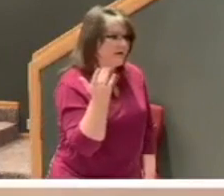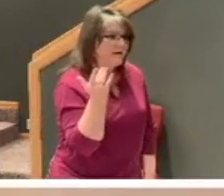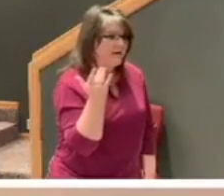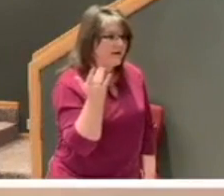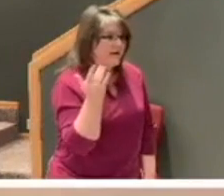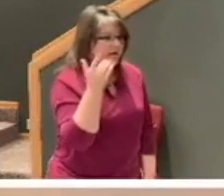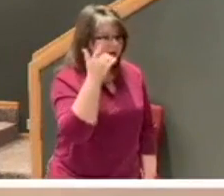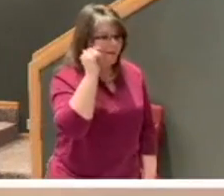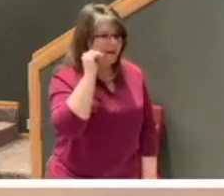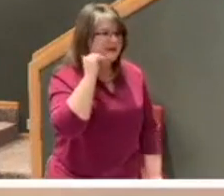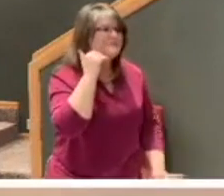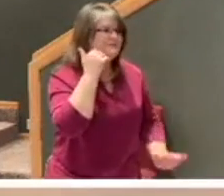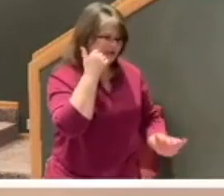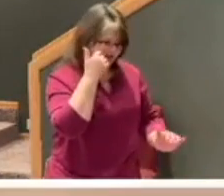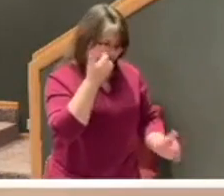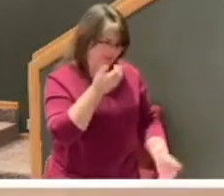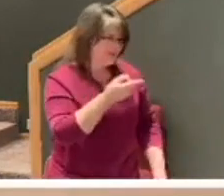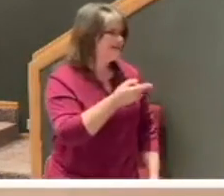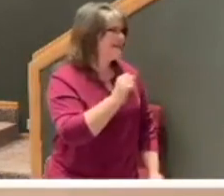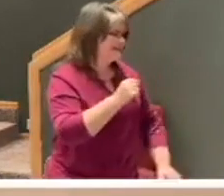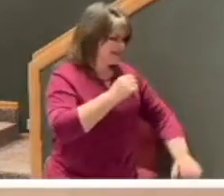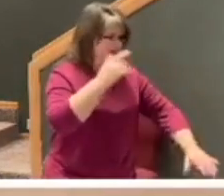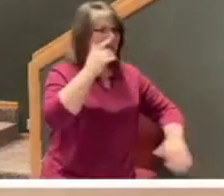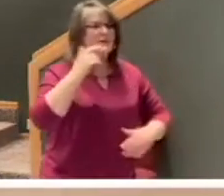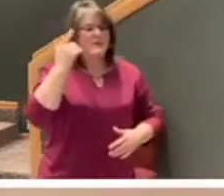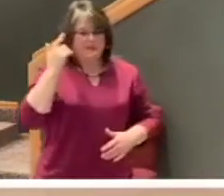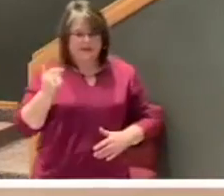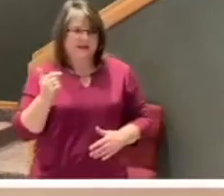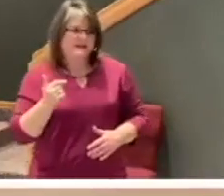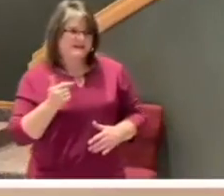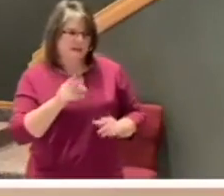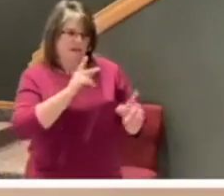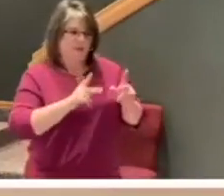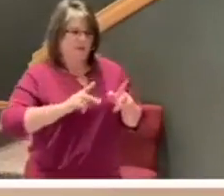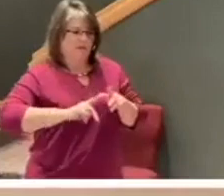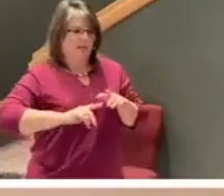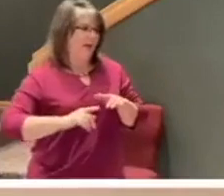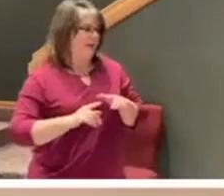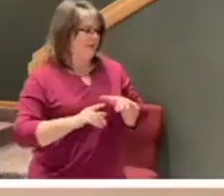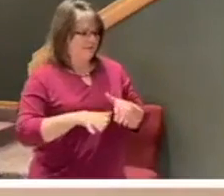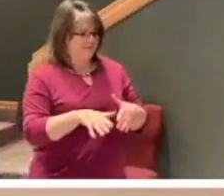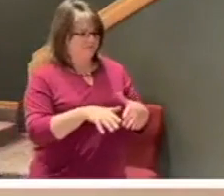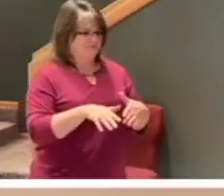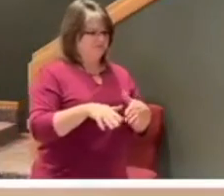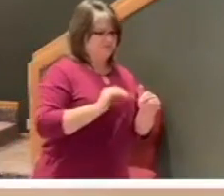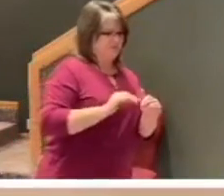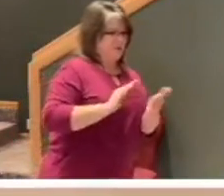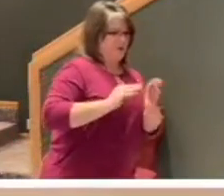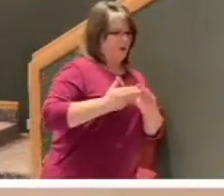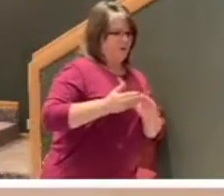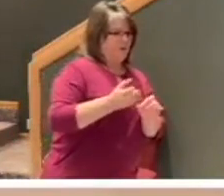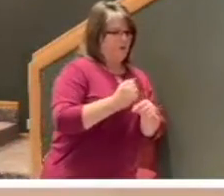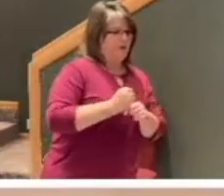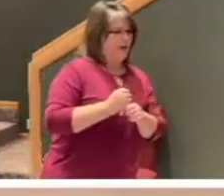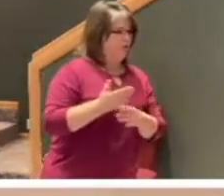Because she's ashamed. Because she's been ostracized. Because her community has made